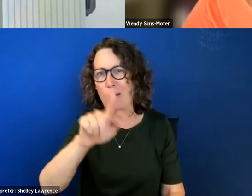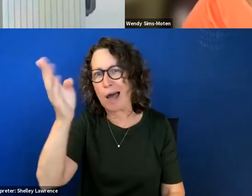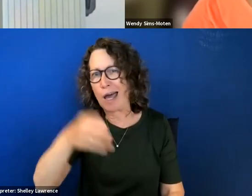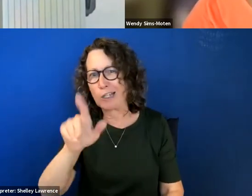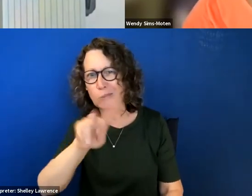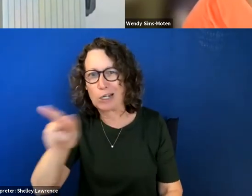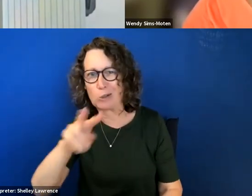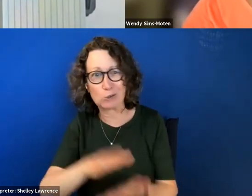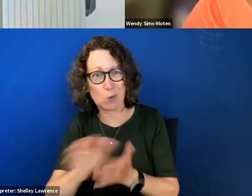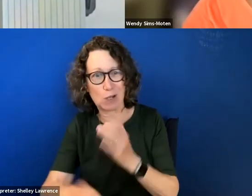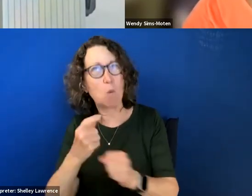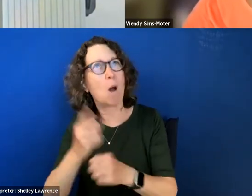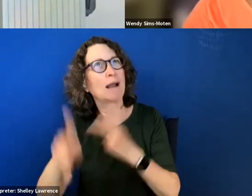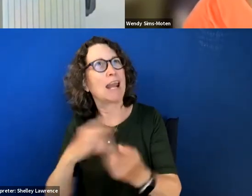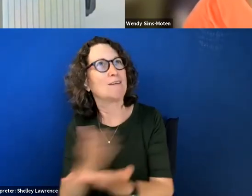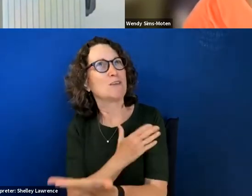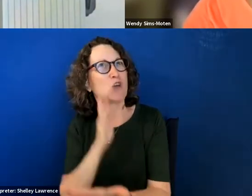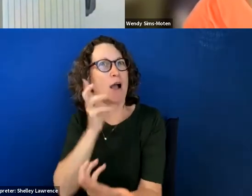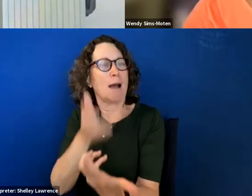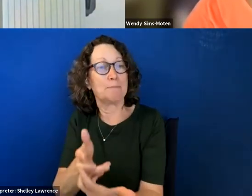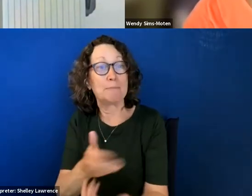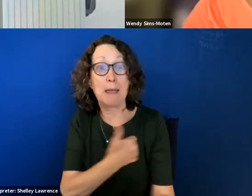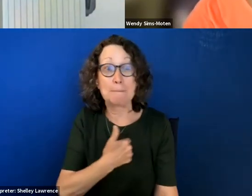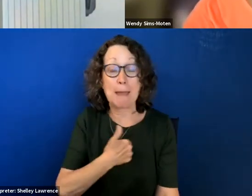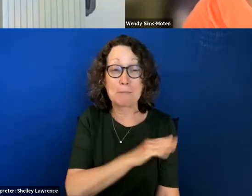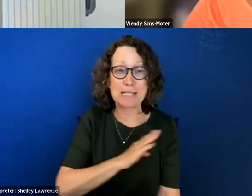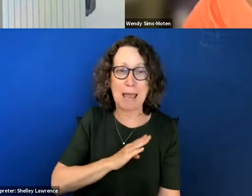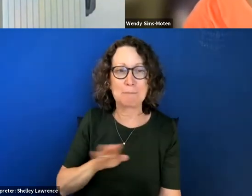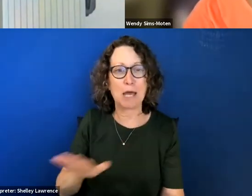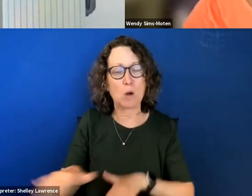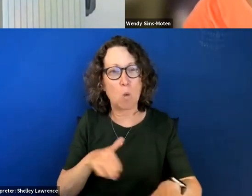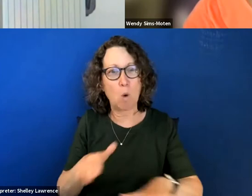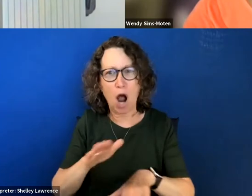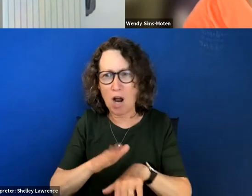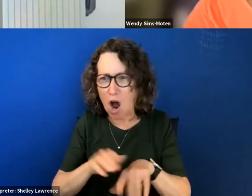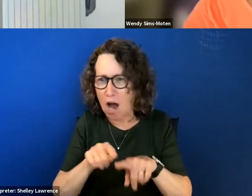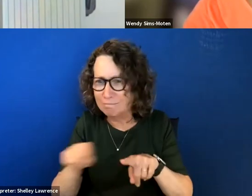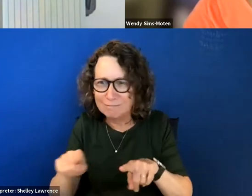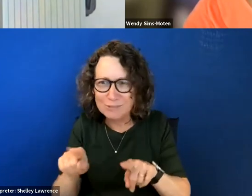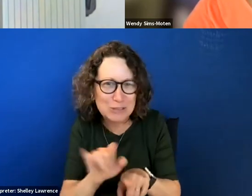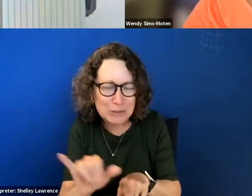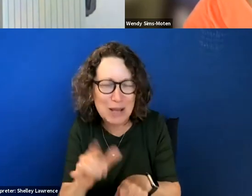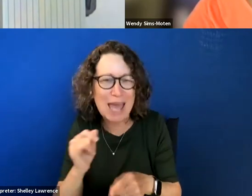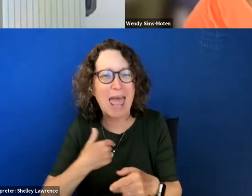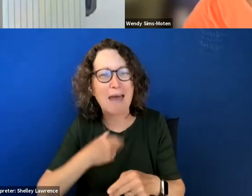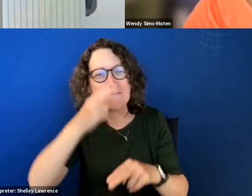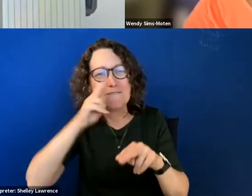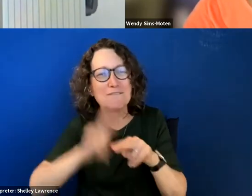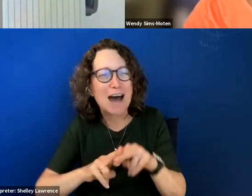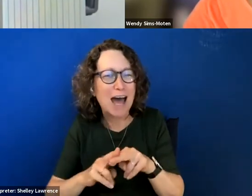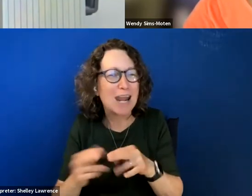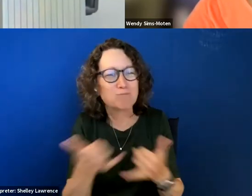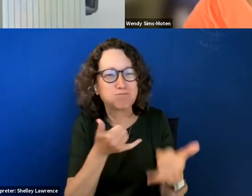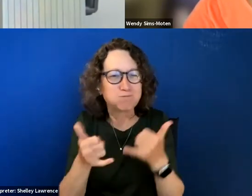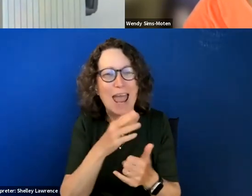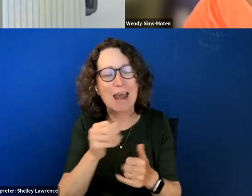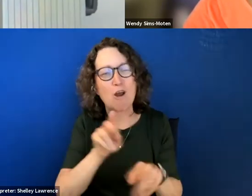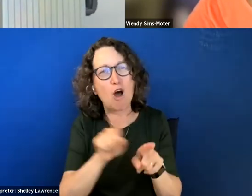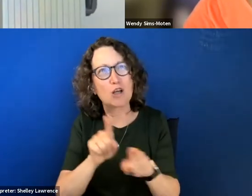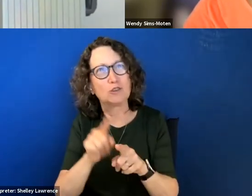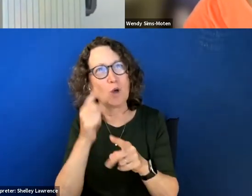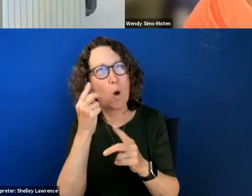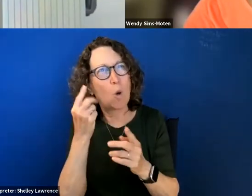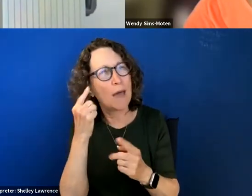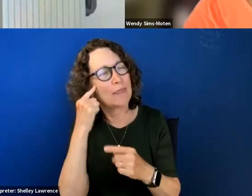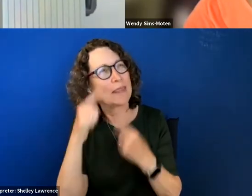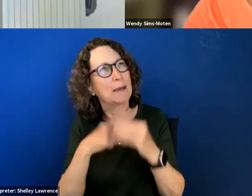2021-22 school year. Members of the cabinet chose walk on songs too, and it was a way to have a little bit of fun and also reflect on